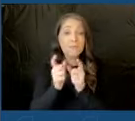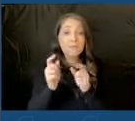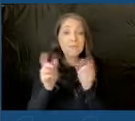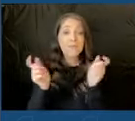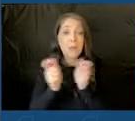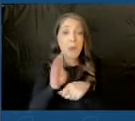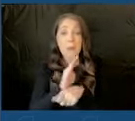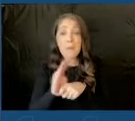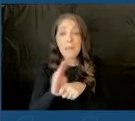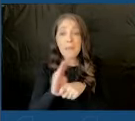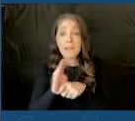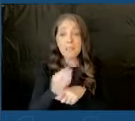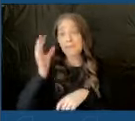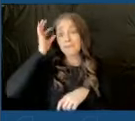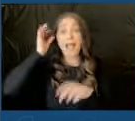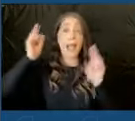salons,